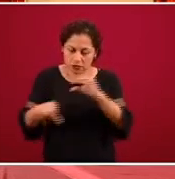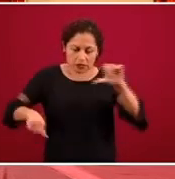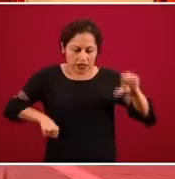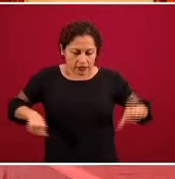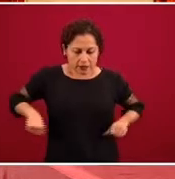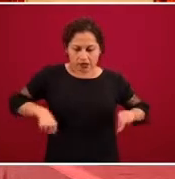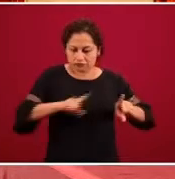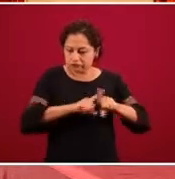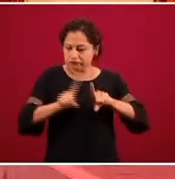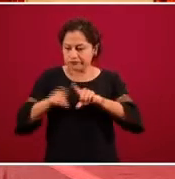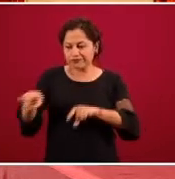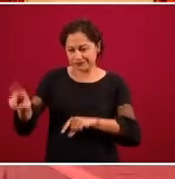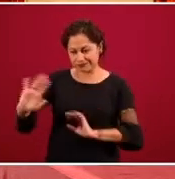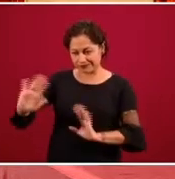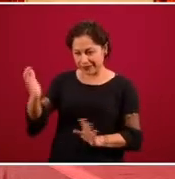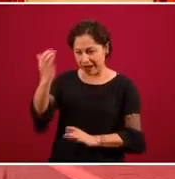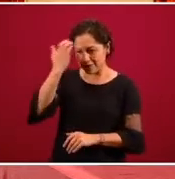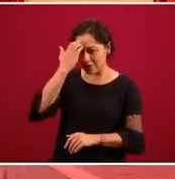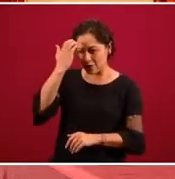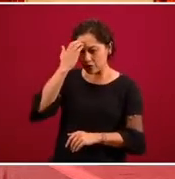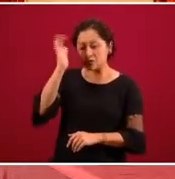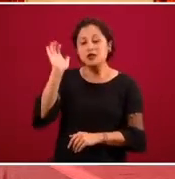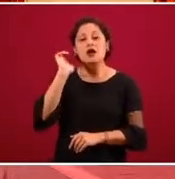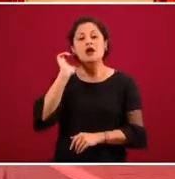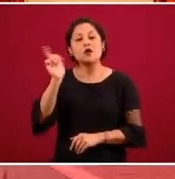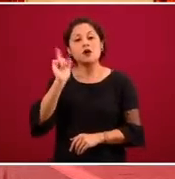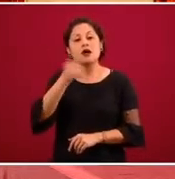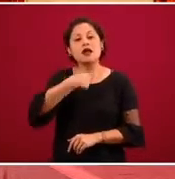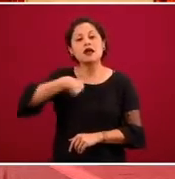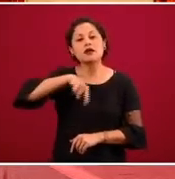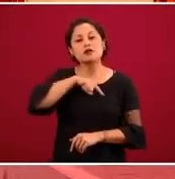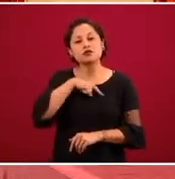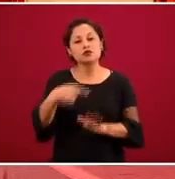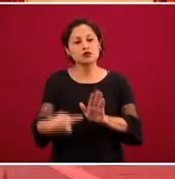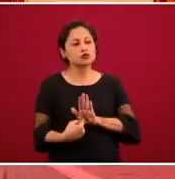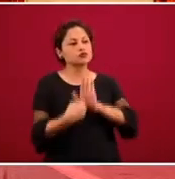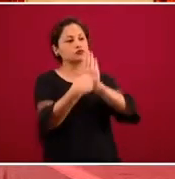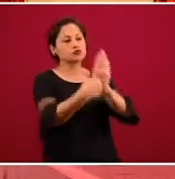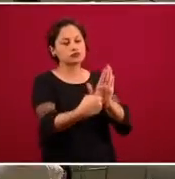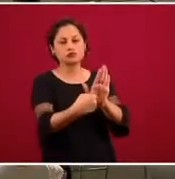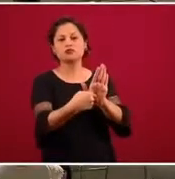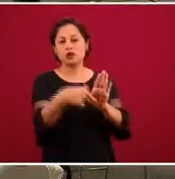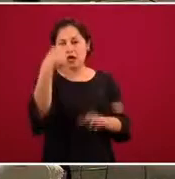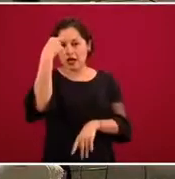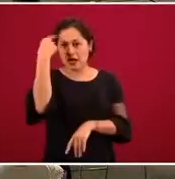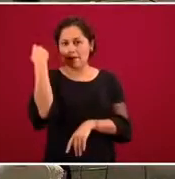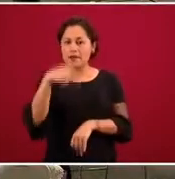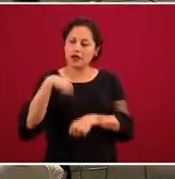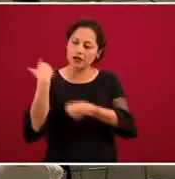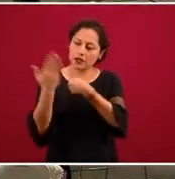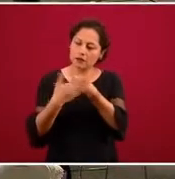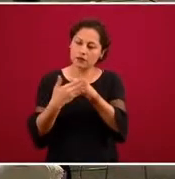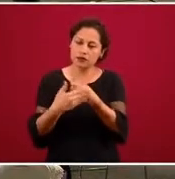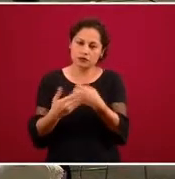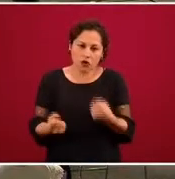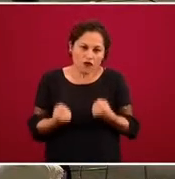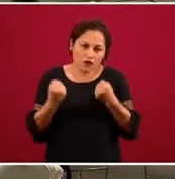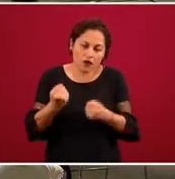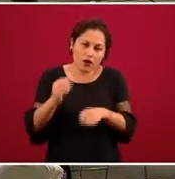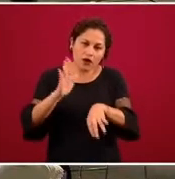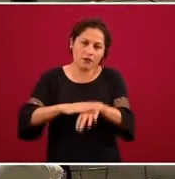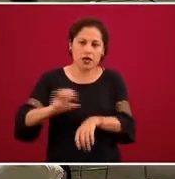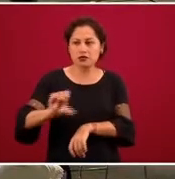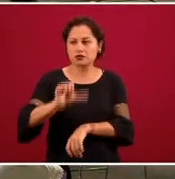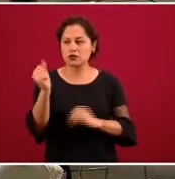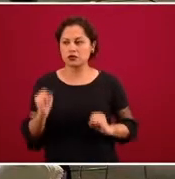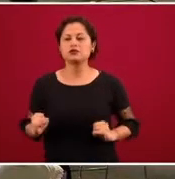And we are going to need to reinforce our position in a number of